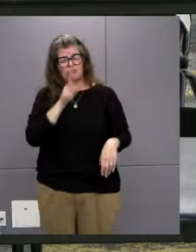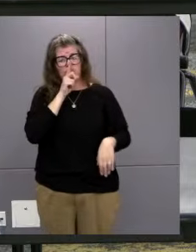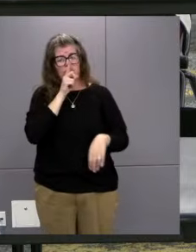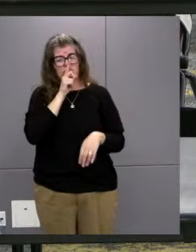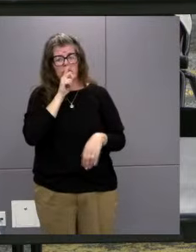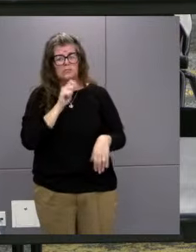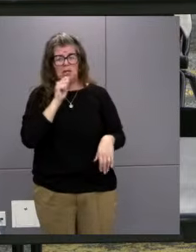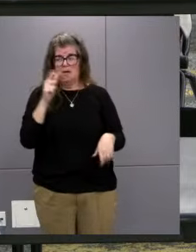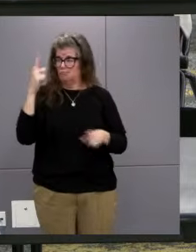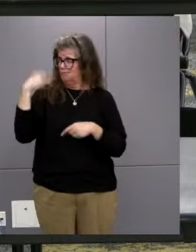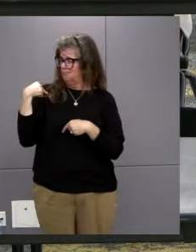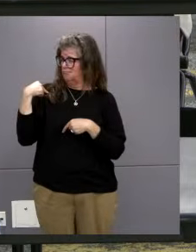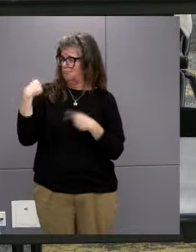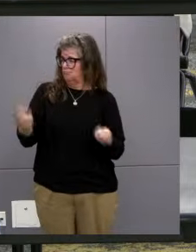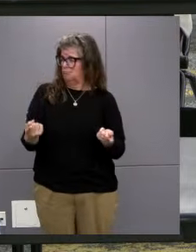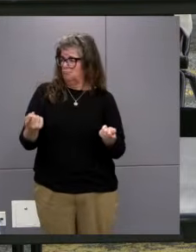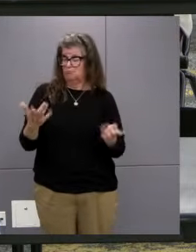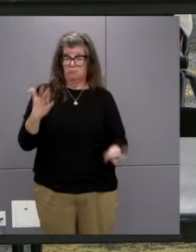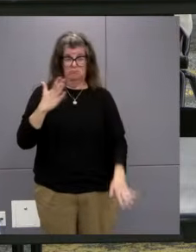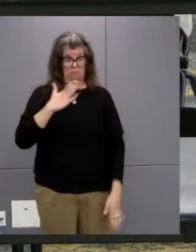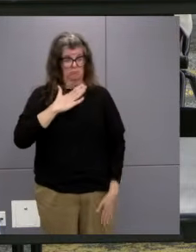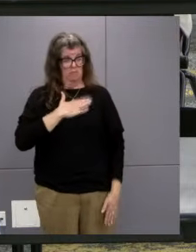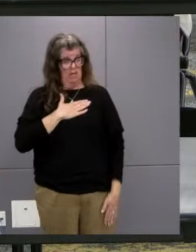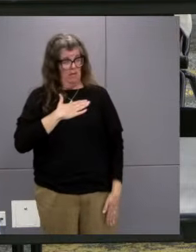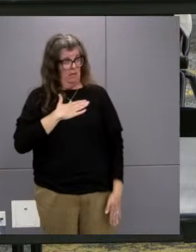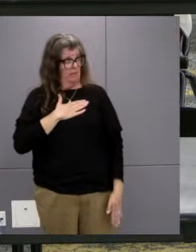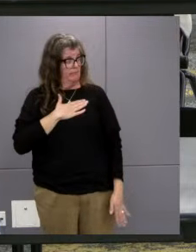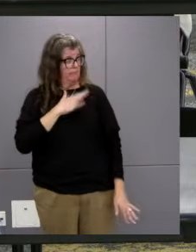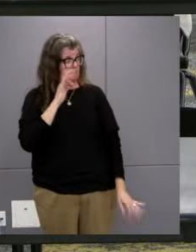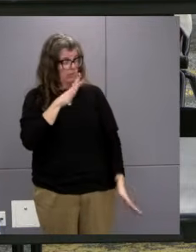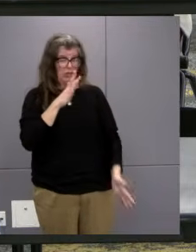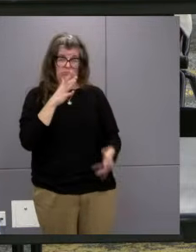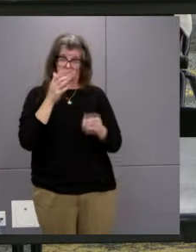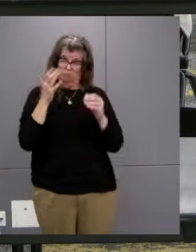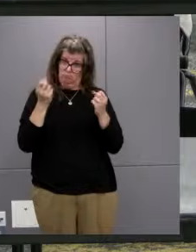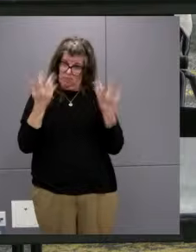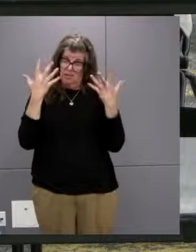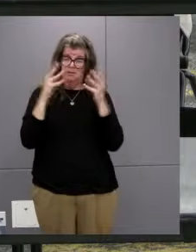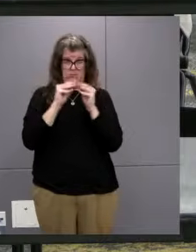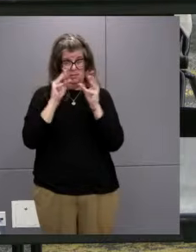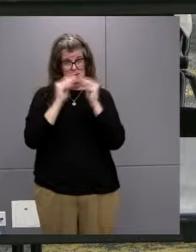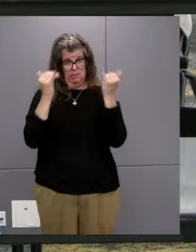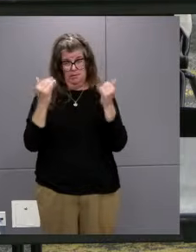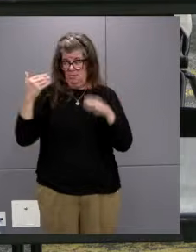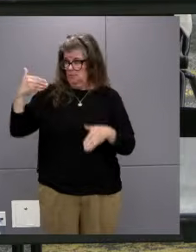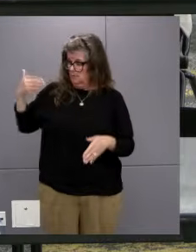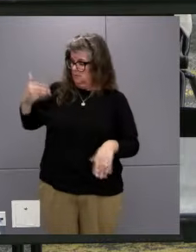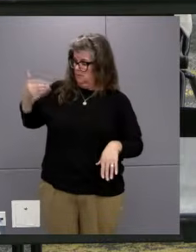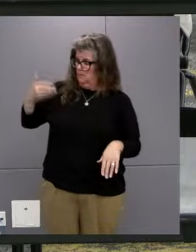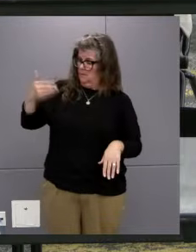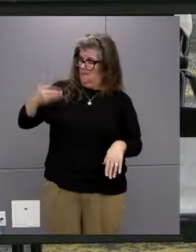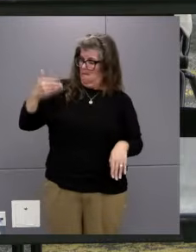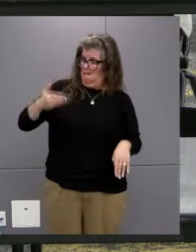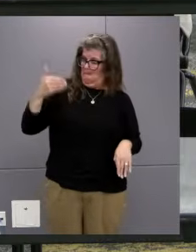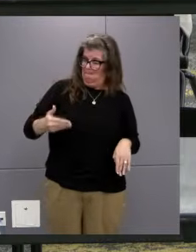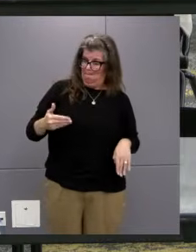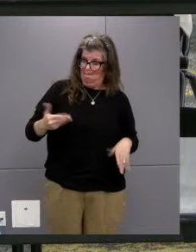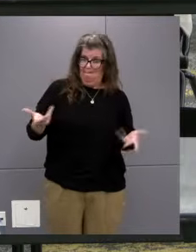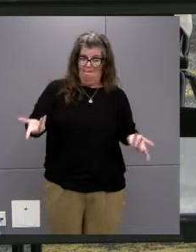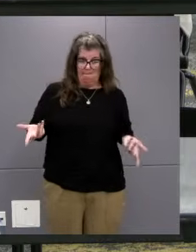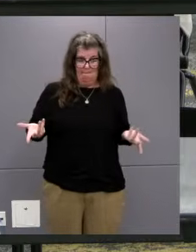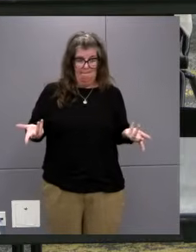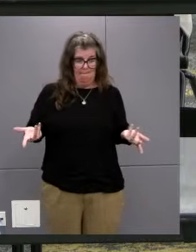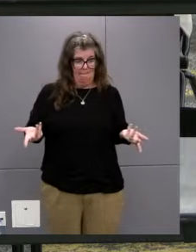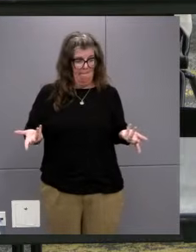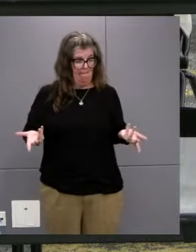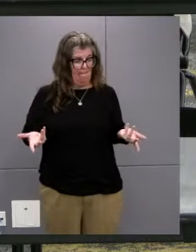has been clear from it. So there have been multiple meetings now that, while I had less